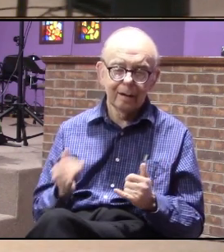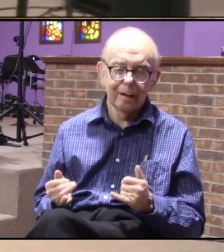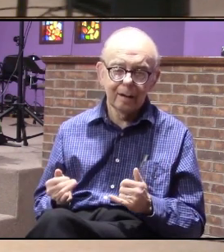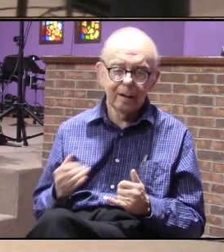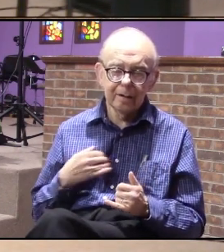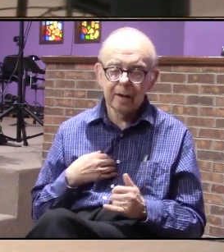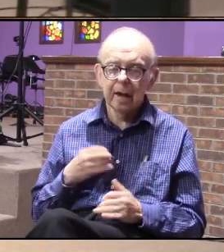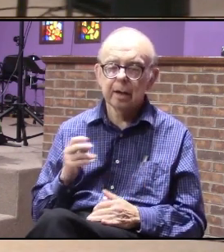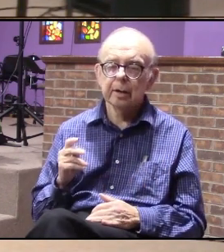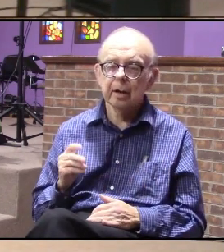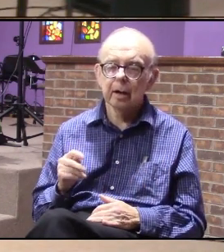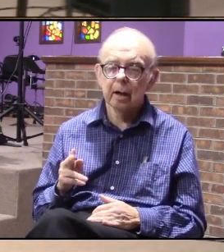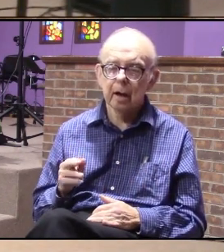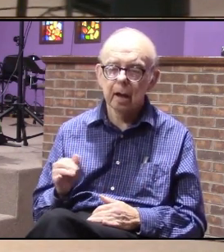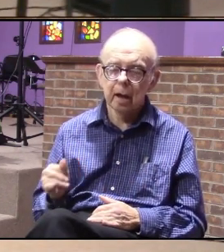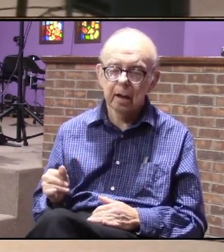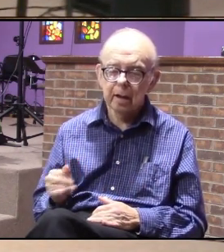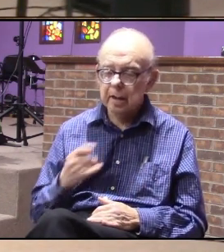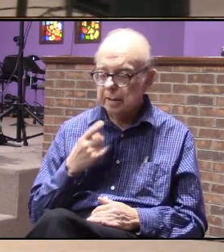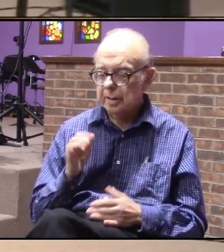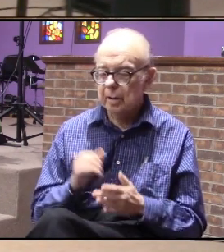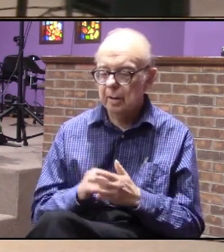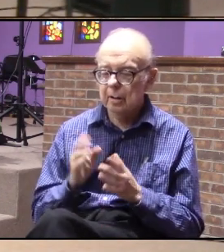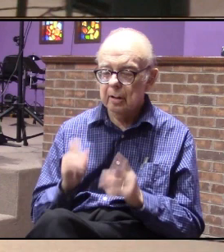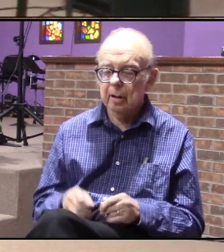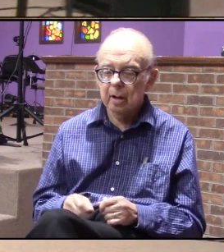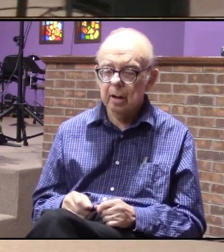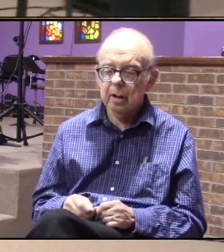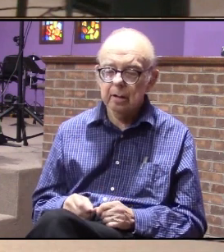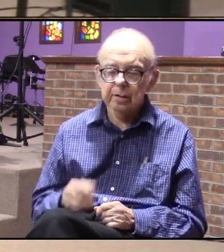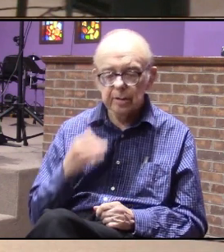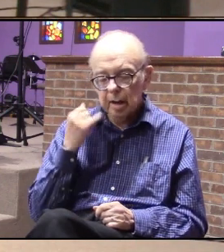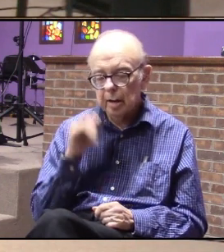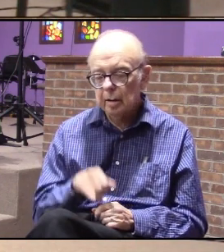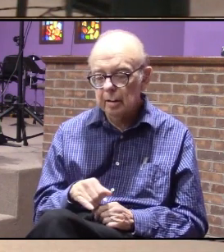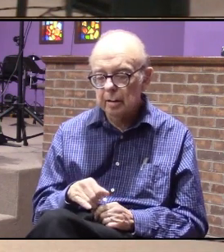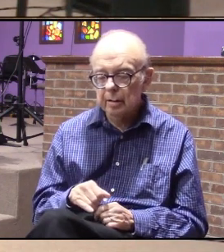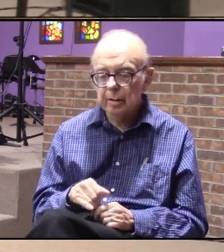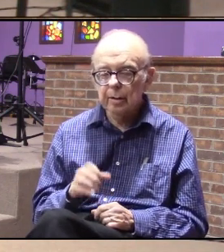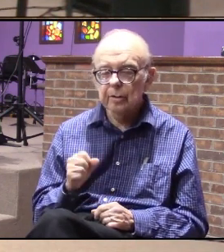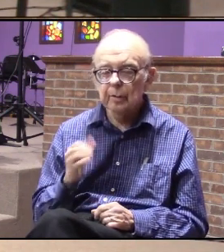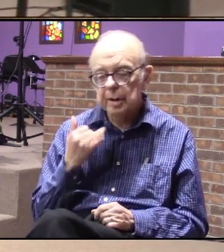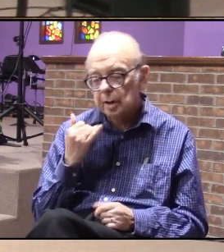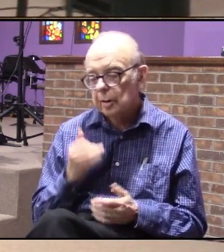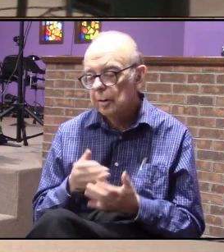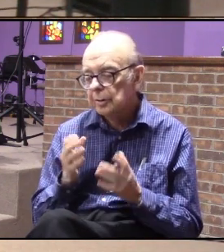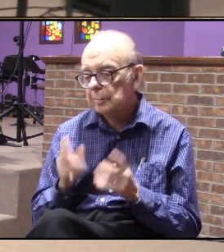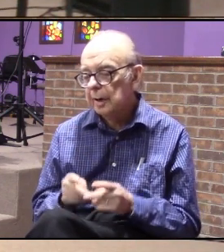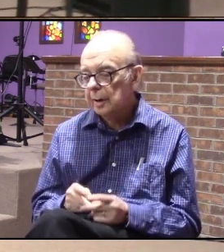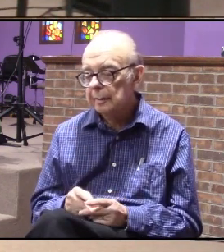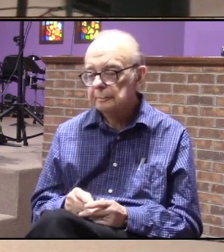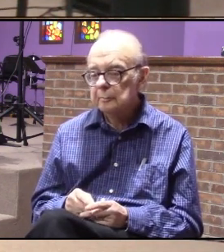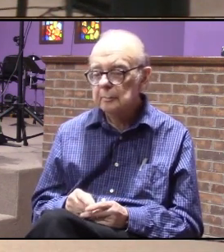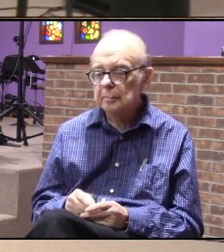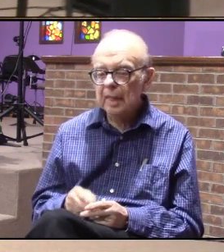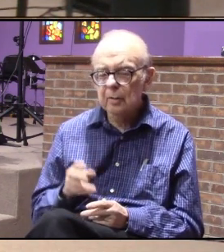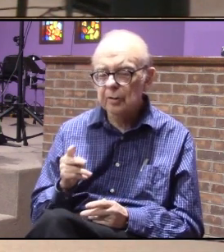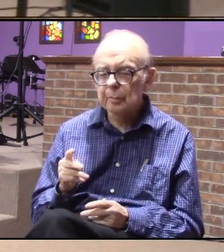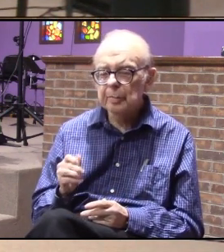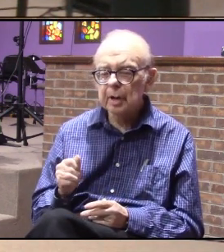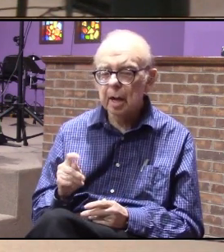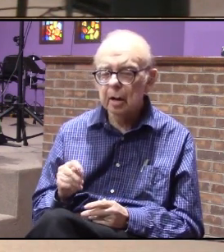had party lines, you had to tell them, hey, could you hang up so I can call somebody? And